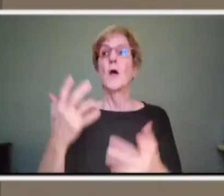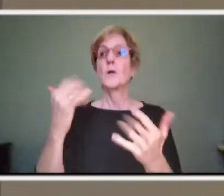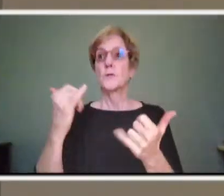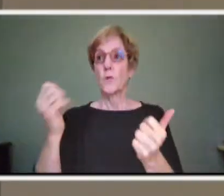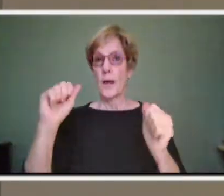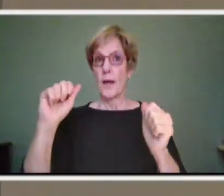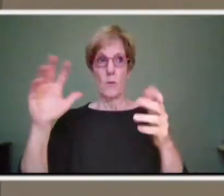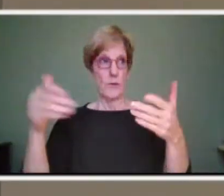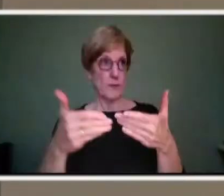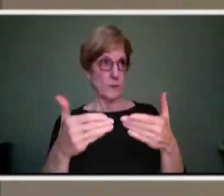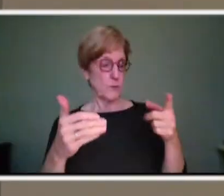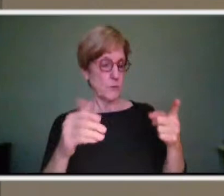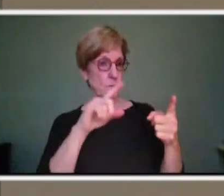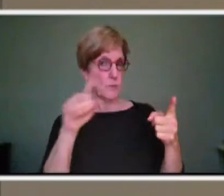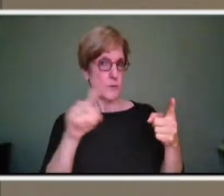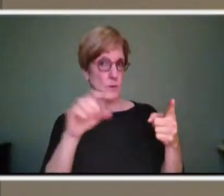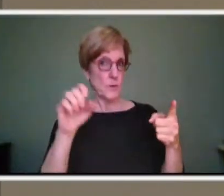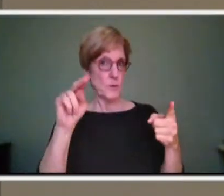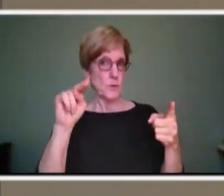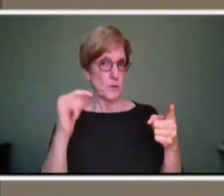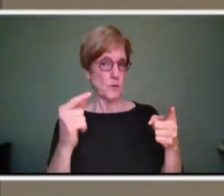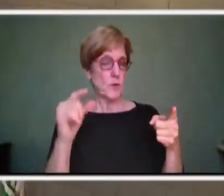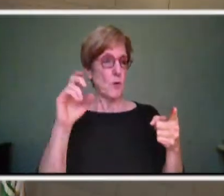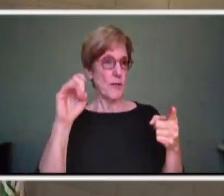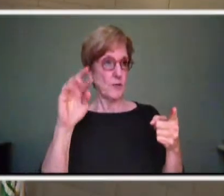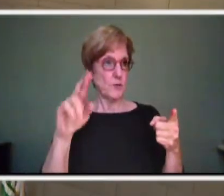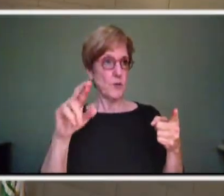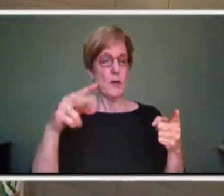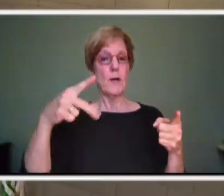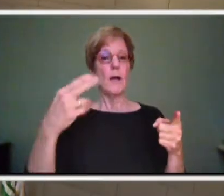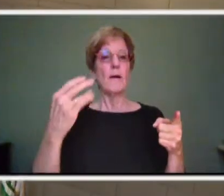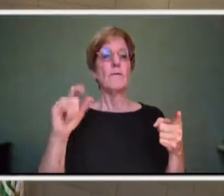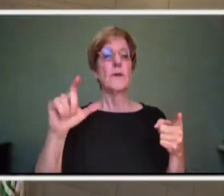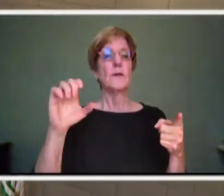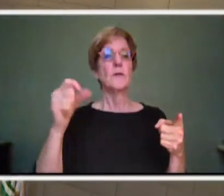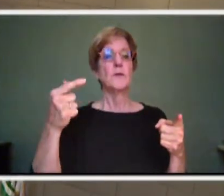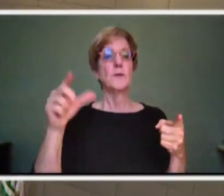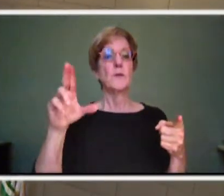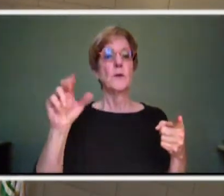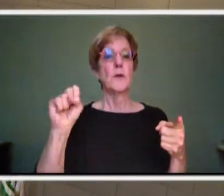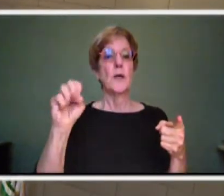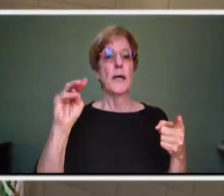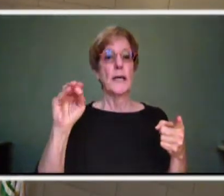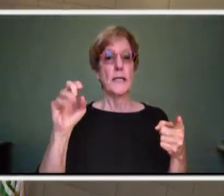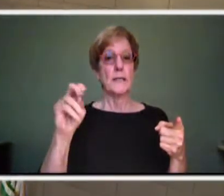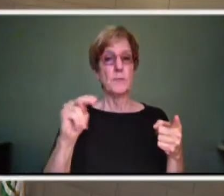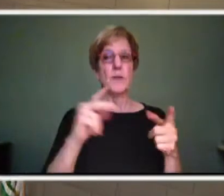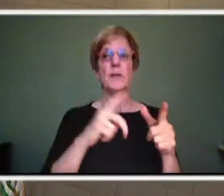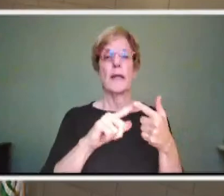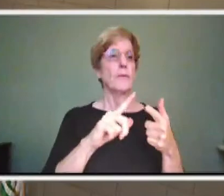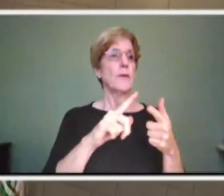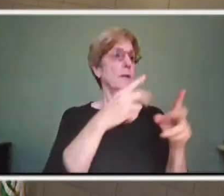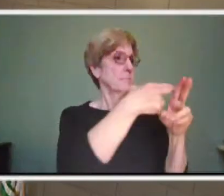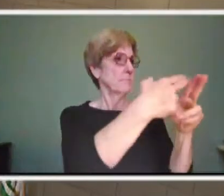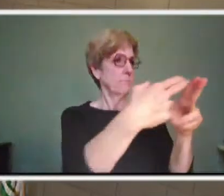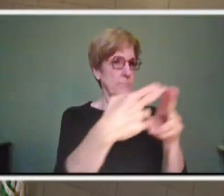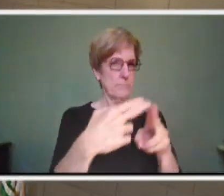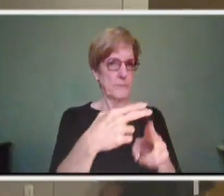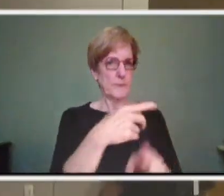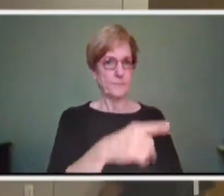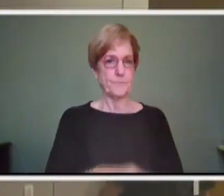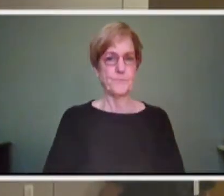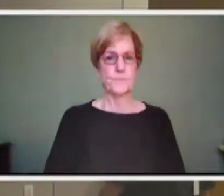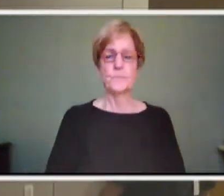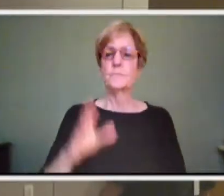the Zoning Committee Chair, Phil Gussman, and allow the Zoning Committee to introduce themselves. Hi,